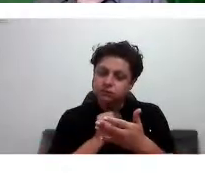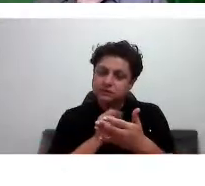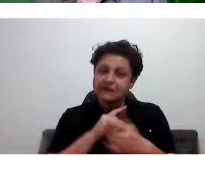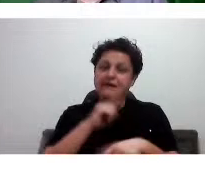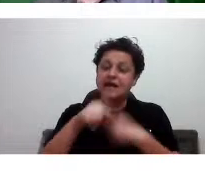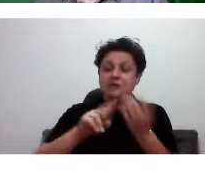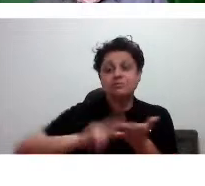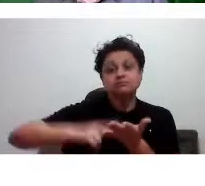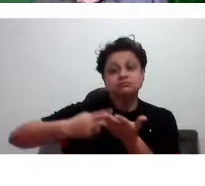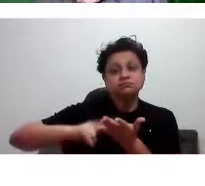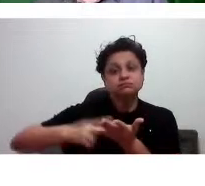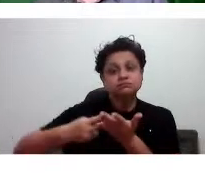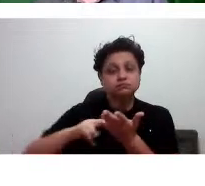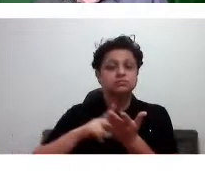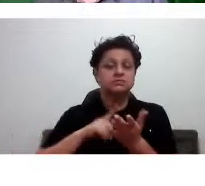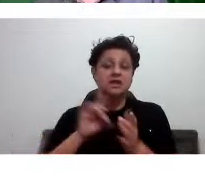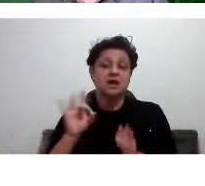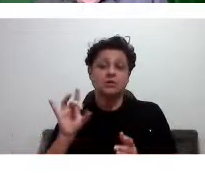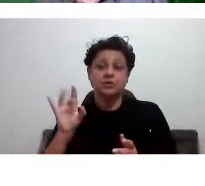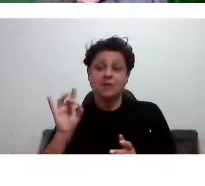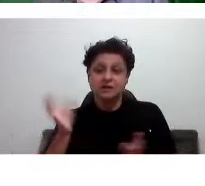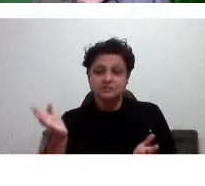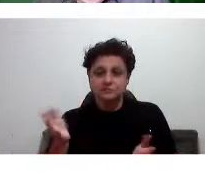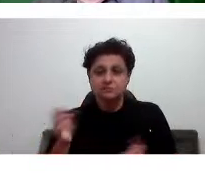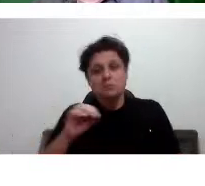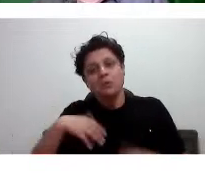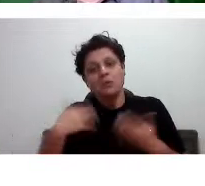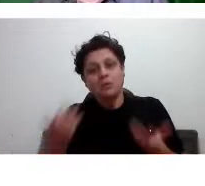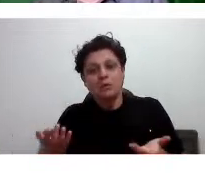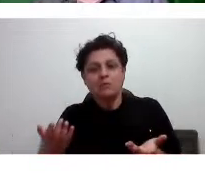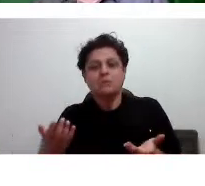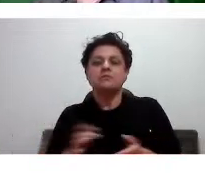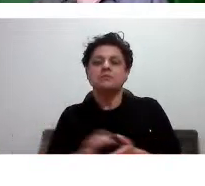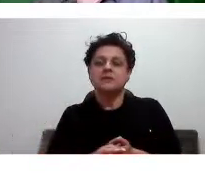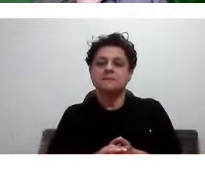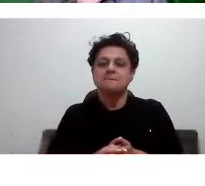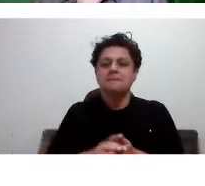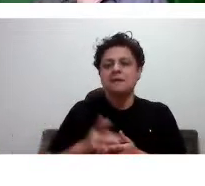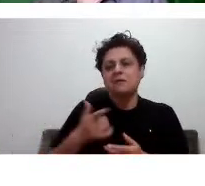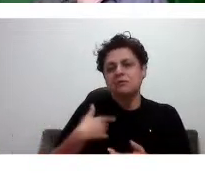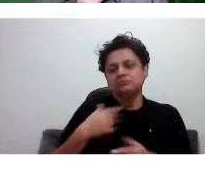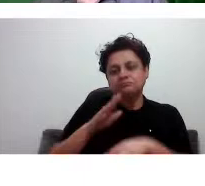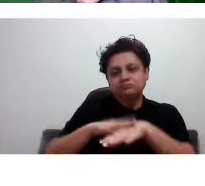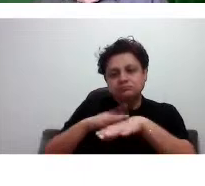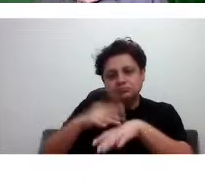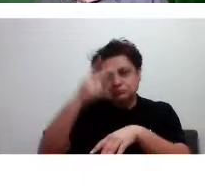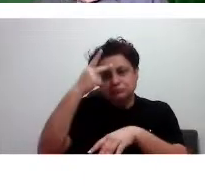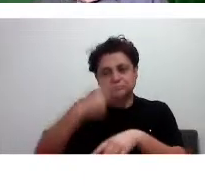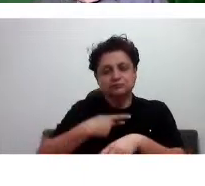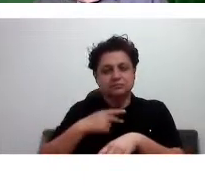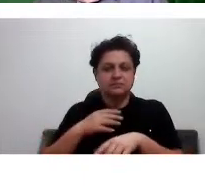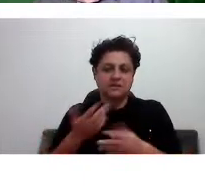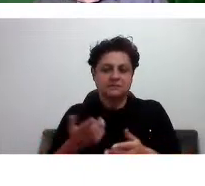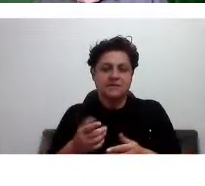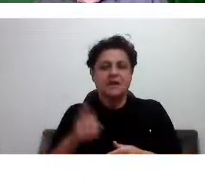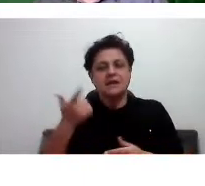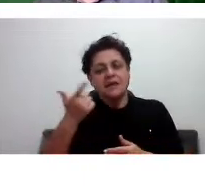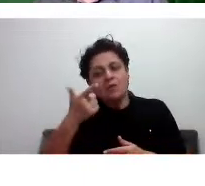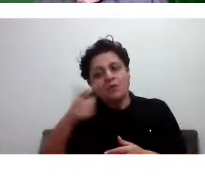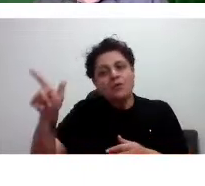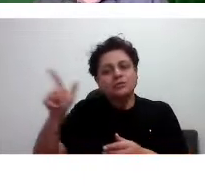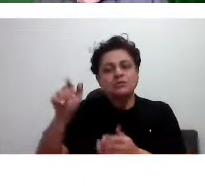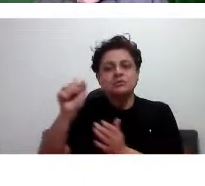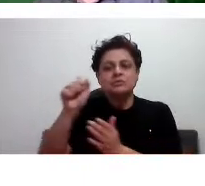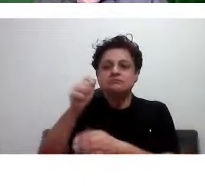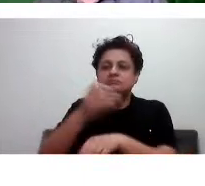on their own, which is another great exercise in itself. Learners who